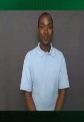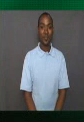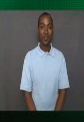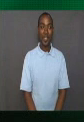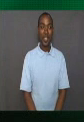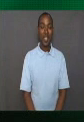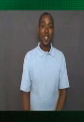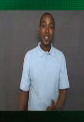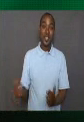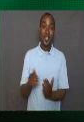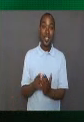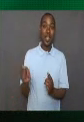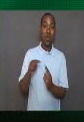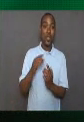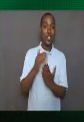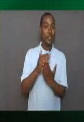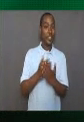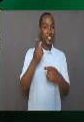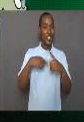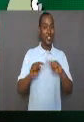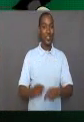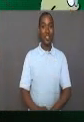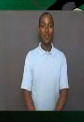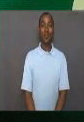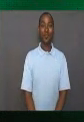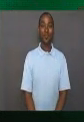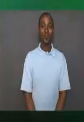Let's get back to our lesson.